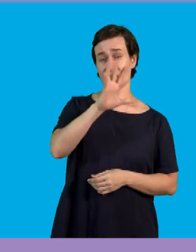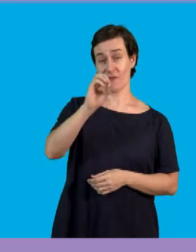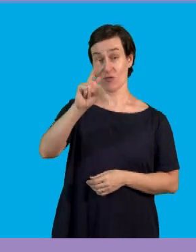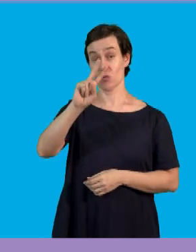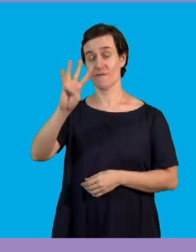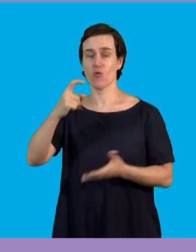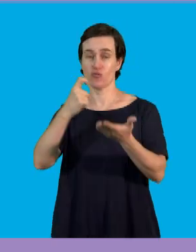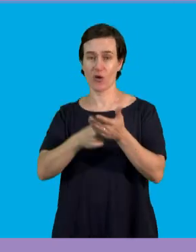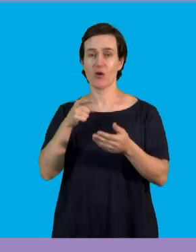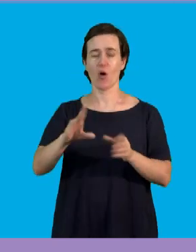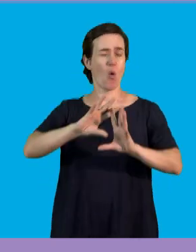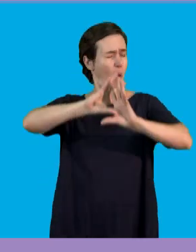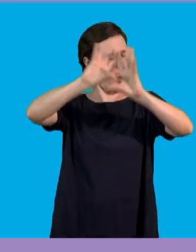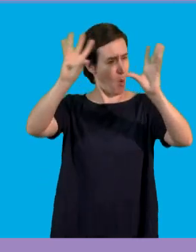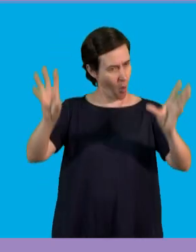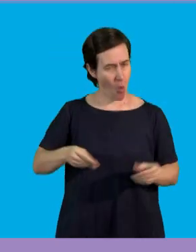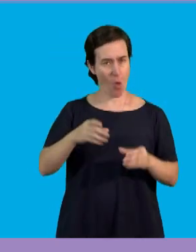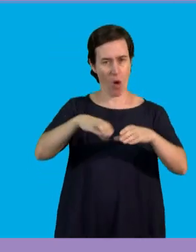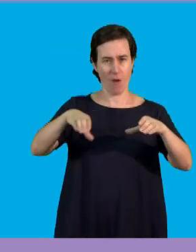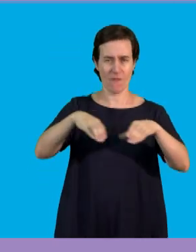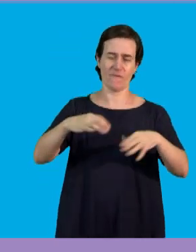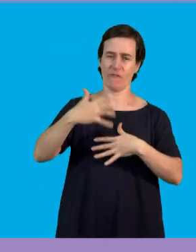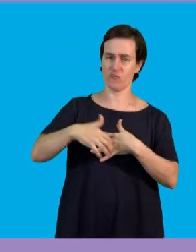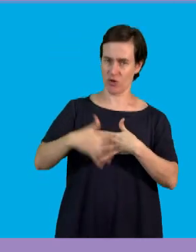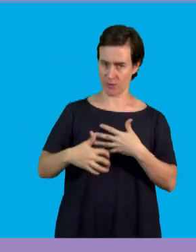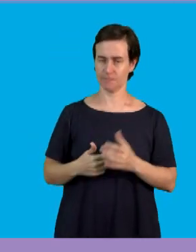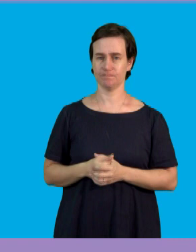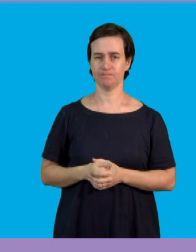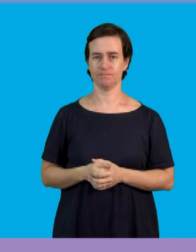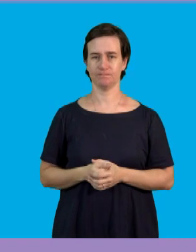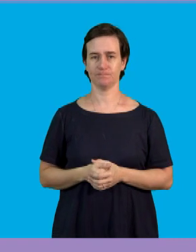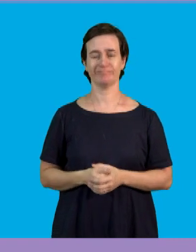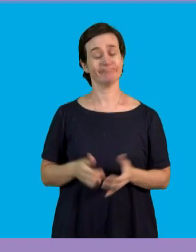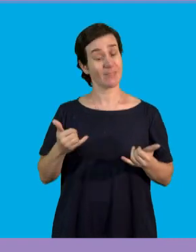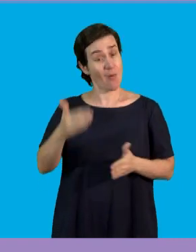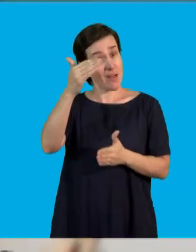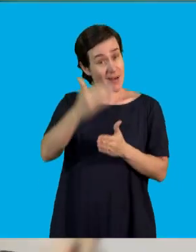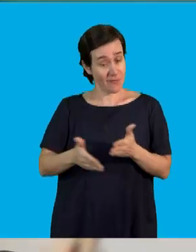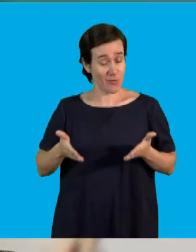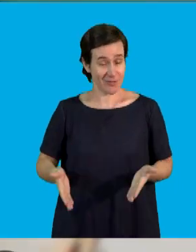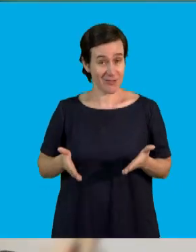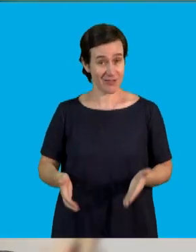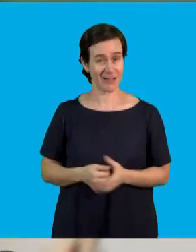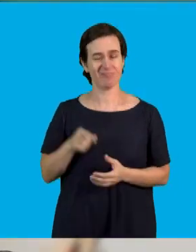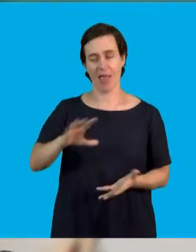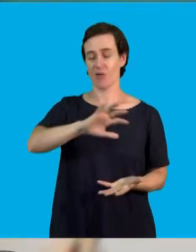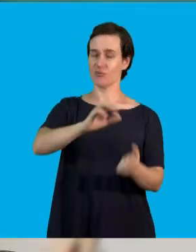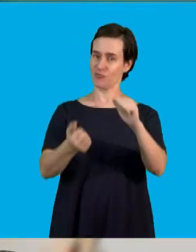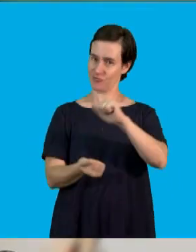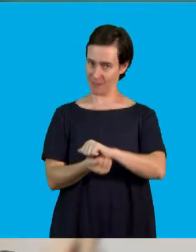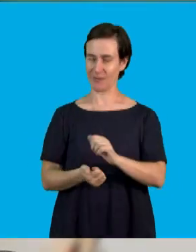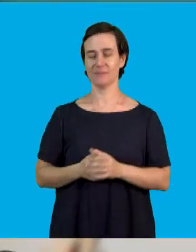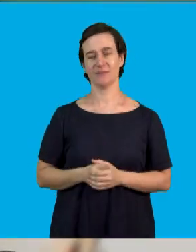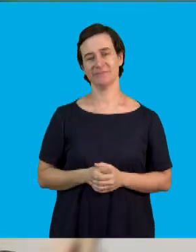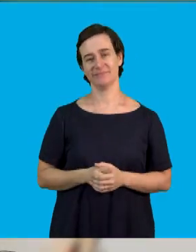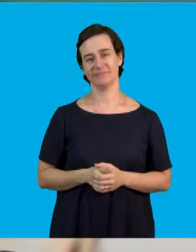1,524 rands on all of these loaves. Okay, we have come to the end of our lesson. Let's wrap